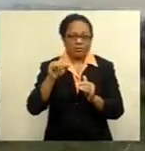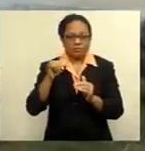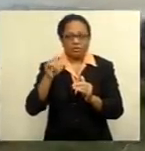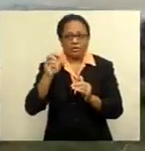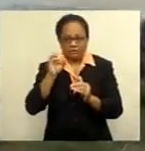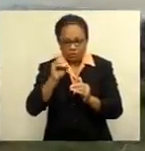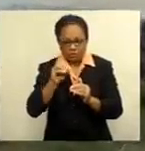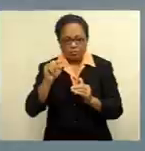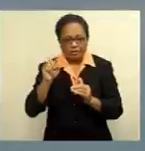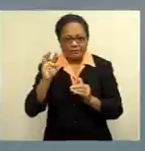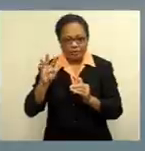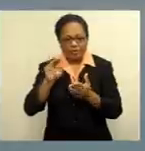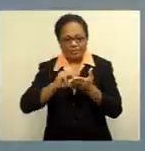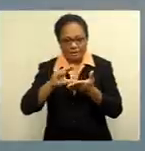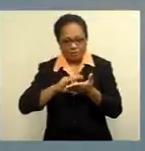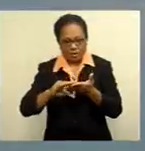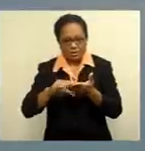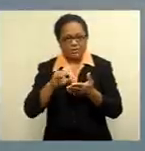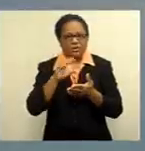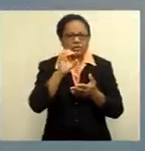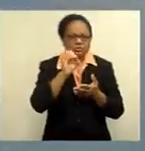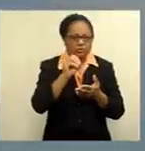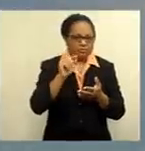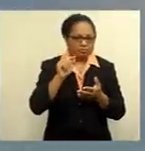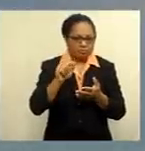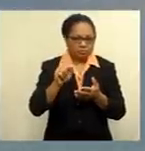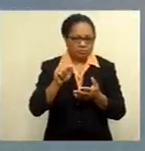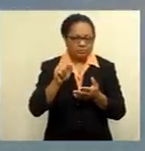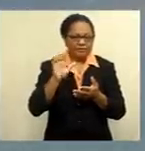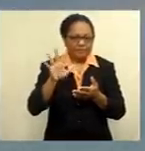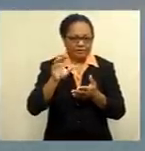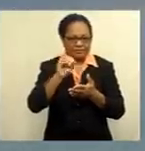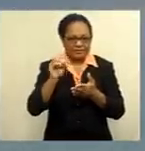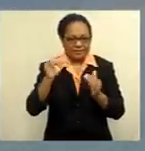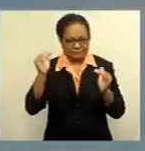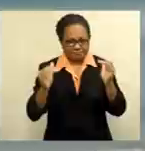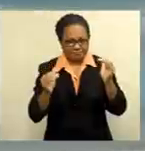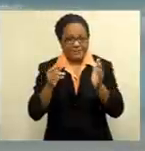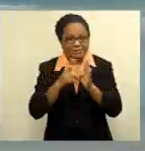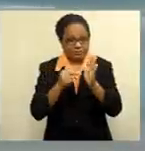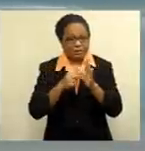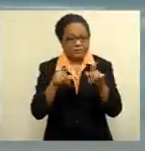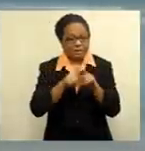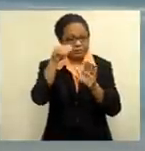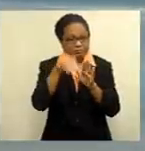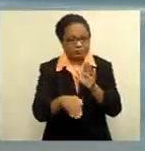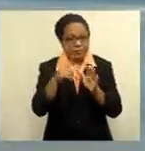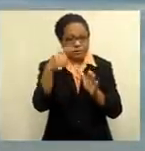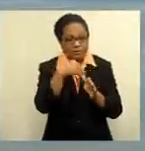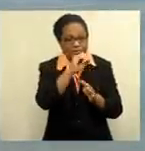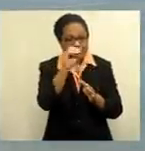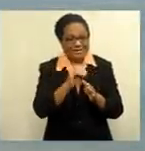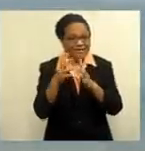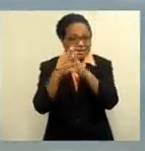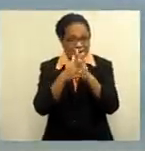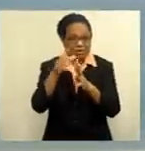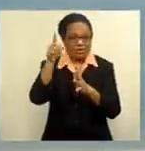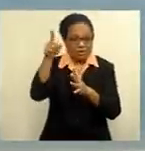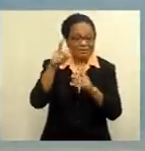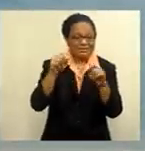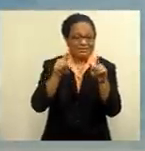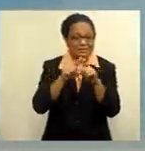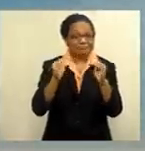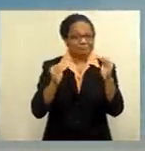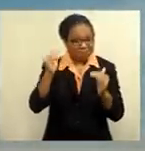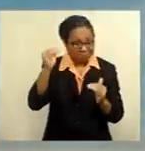million, contributing 23.5% to the total. New Zealand was down by 100%, while the United States of America was up